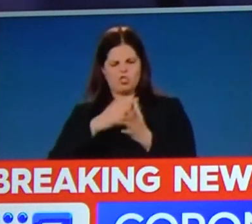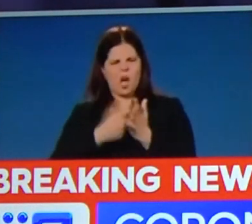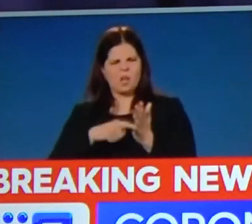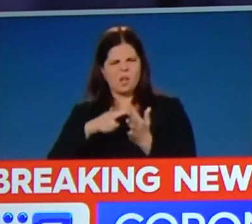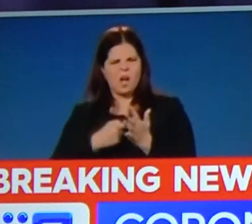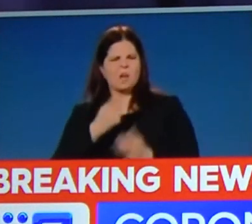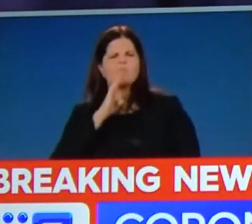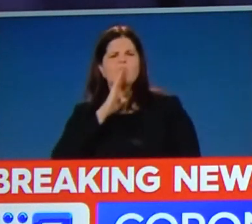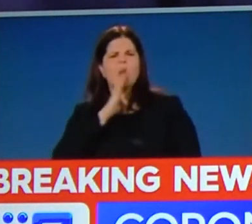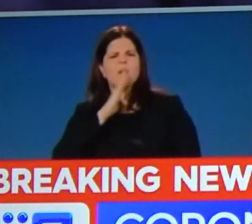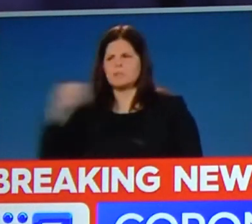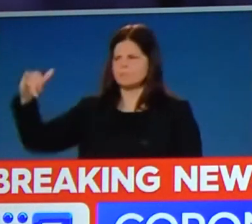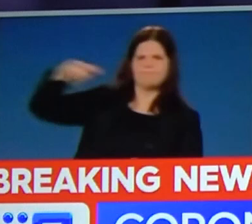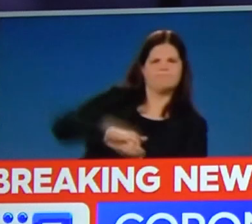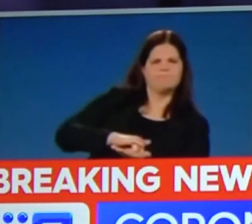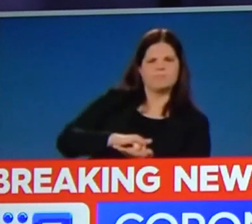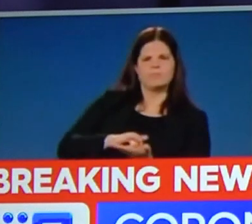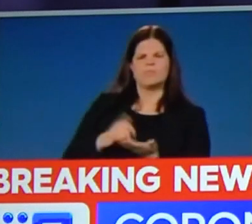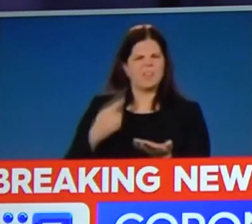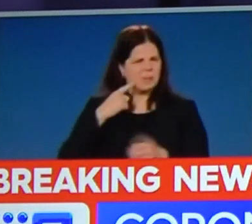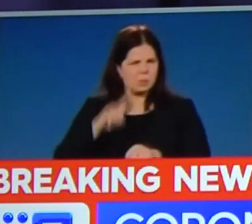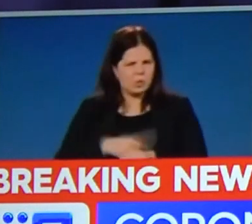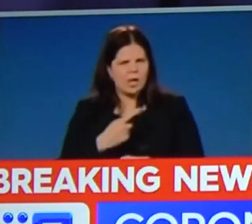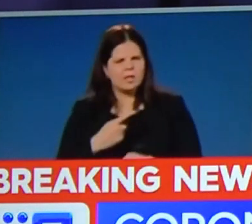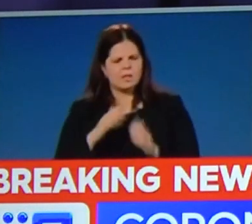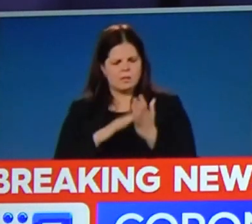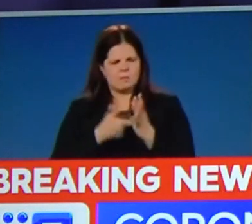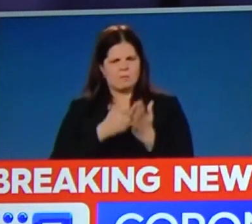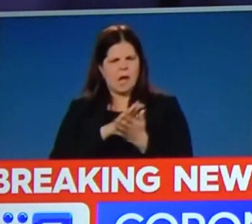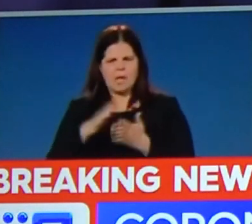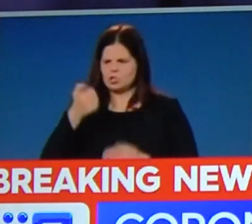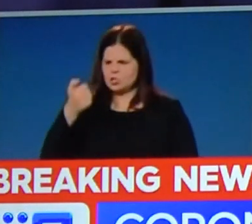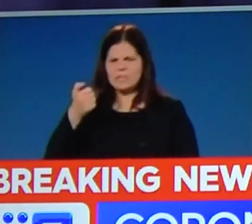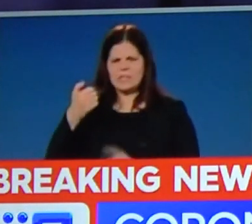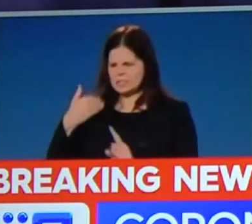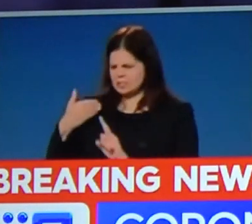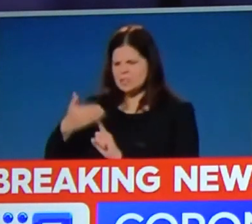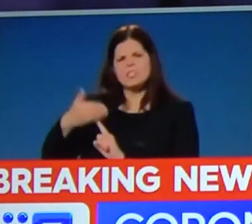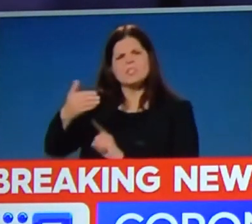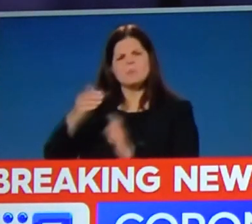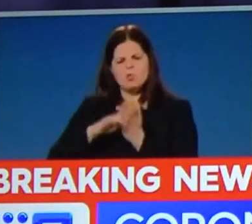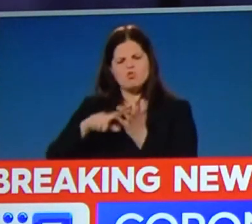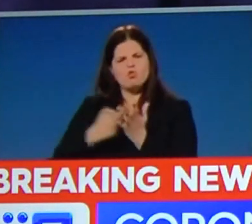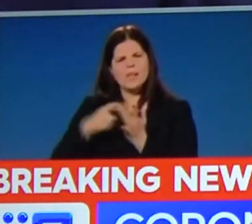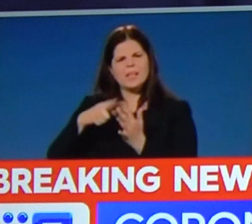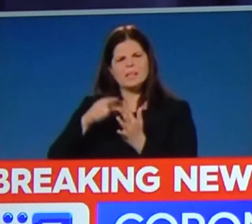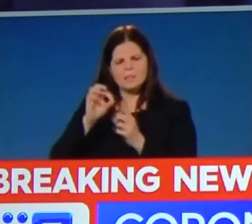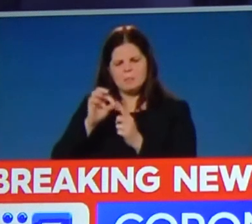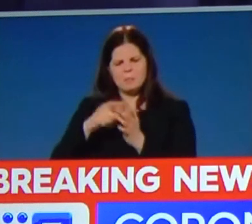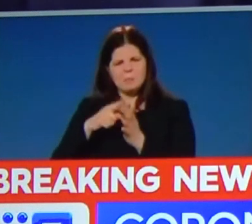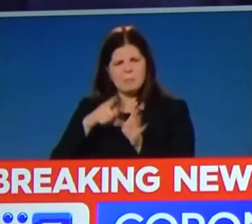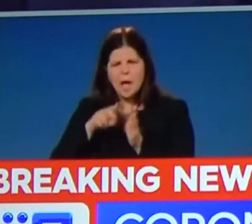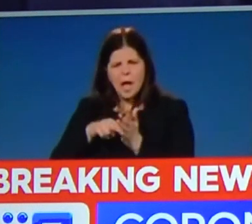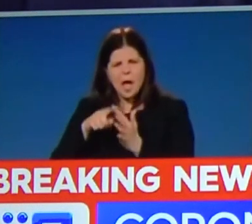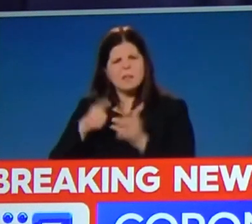Foreign Minister has had a press conference since March 6. Where is Marise Payne, and could she be doing more to help those Australians? Well, I mentioned some